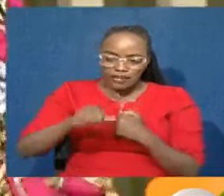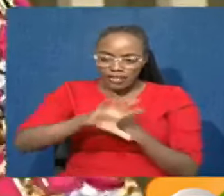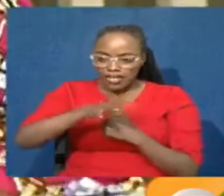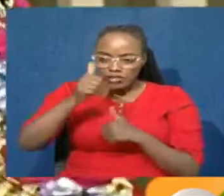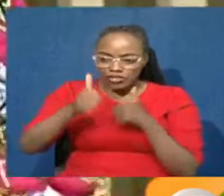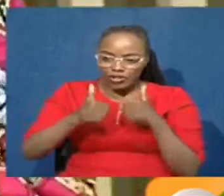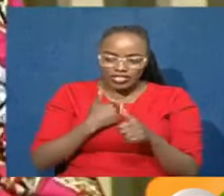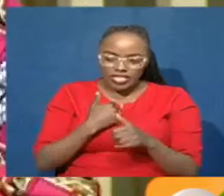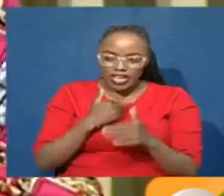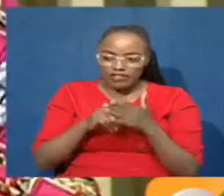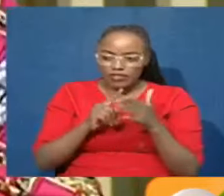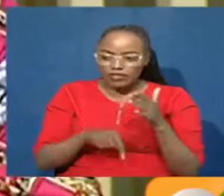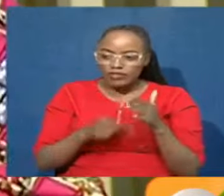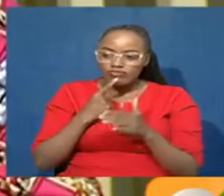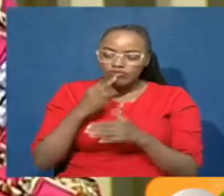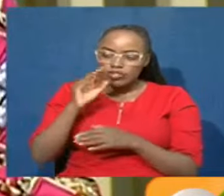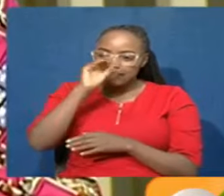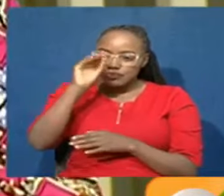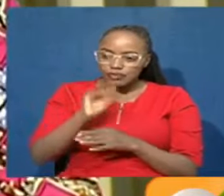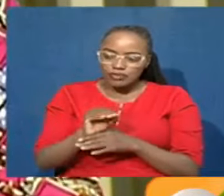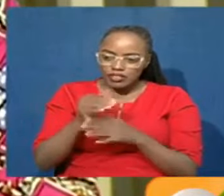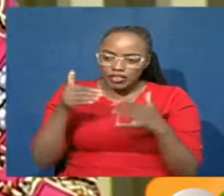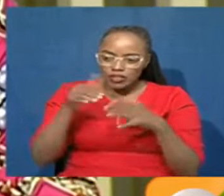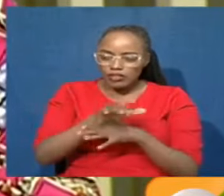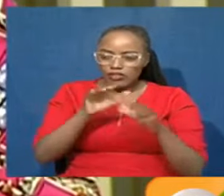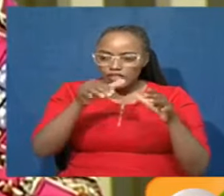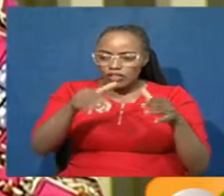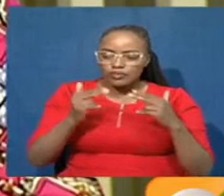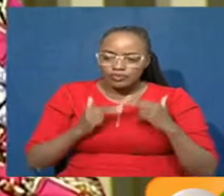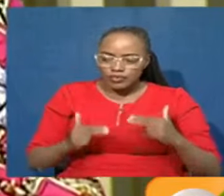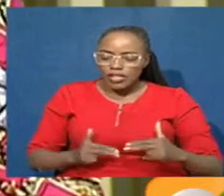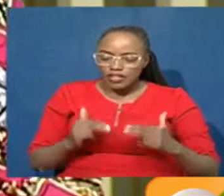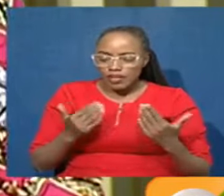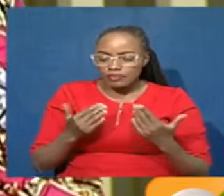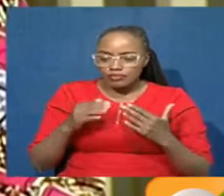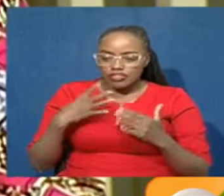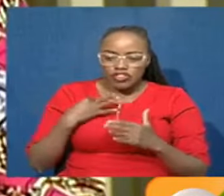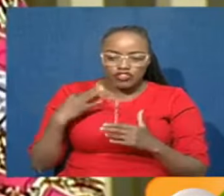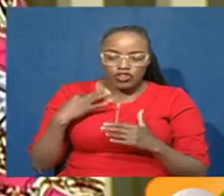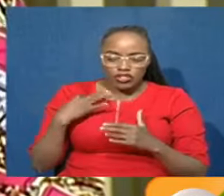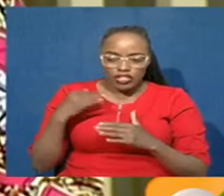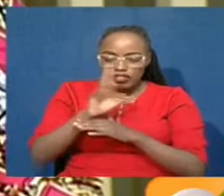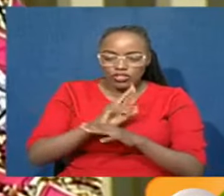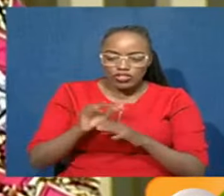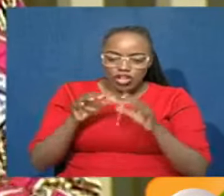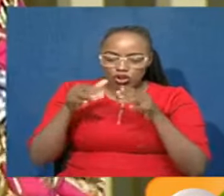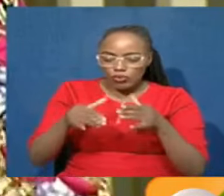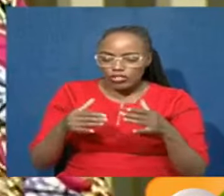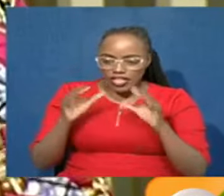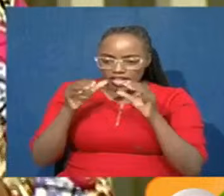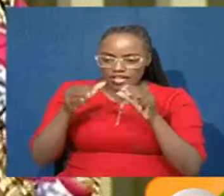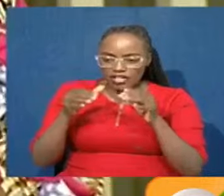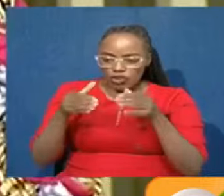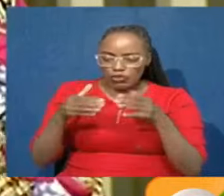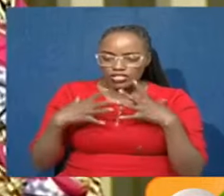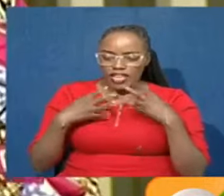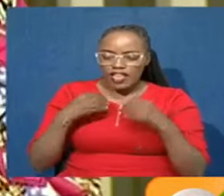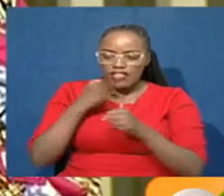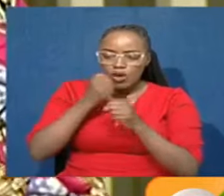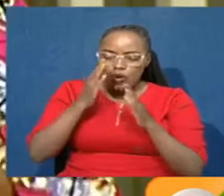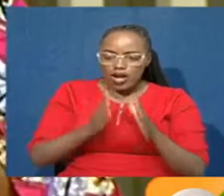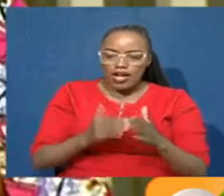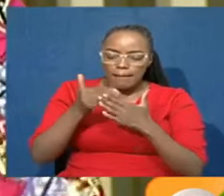has 100% coverage of community health promoters. So we used our community health promoters who mm-hmm.